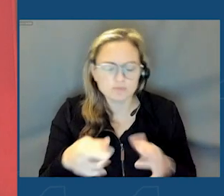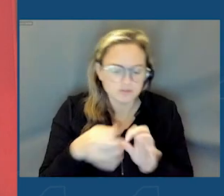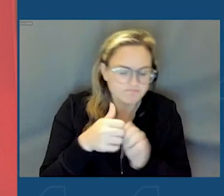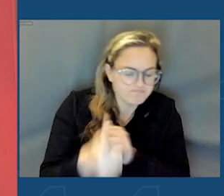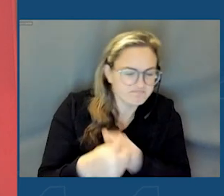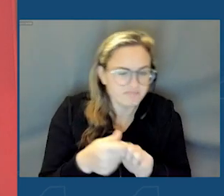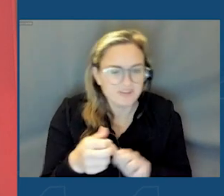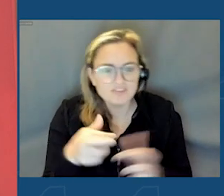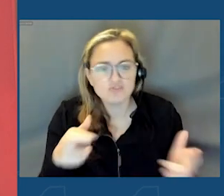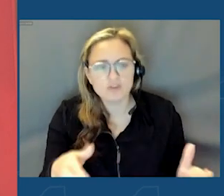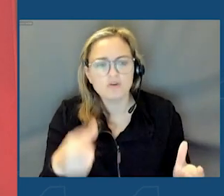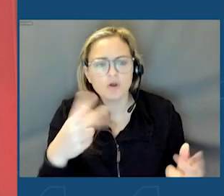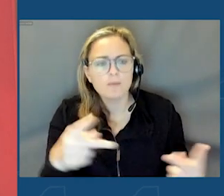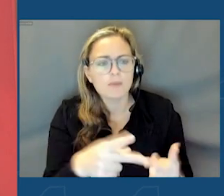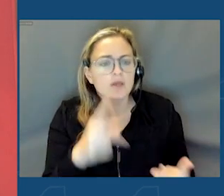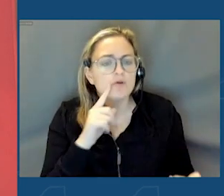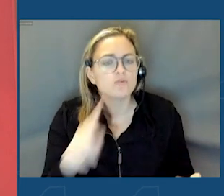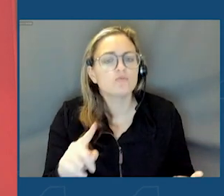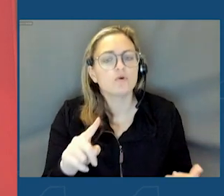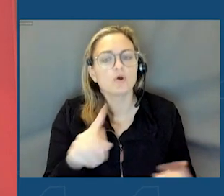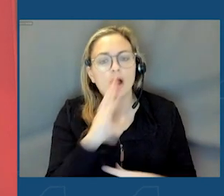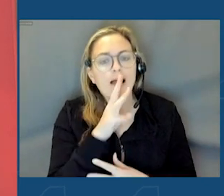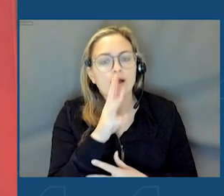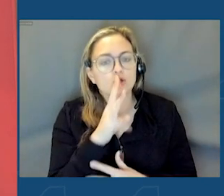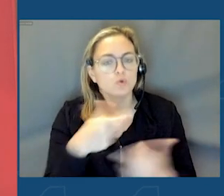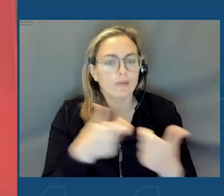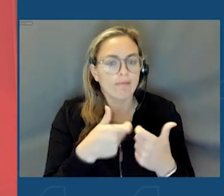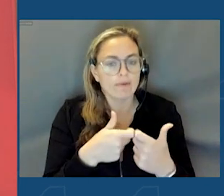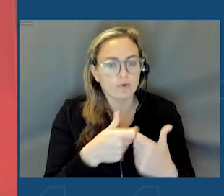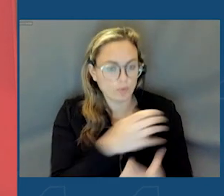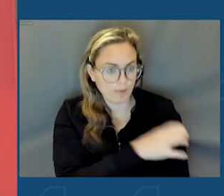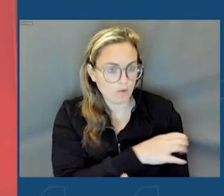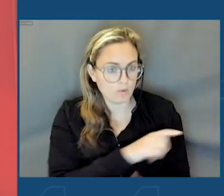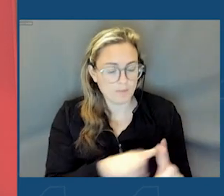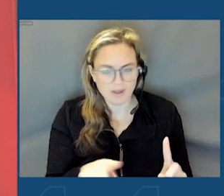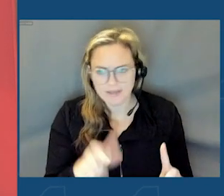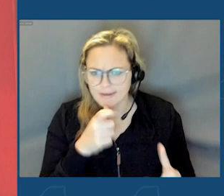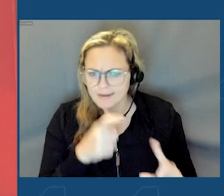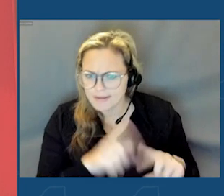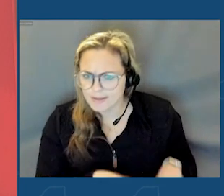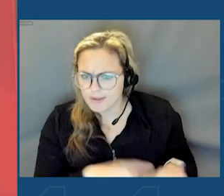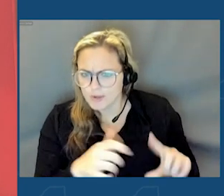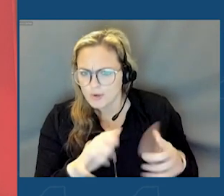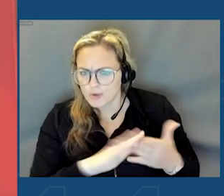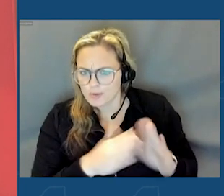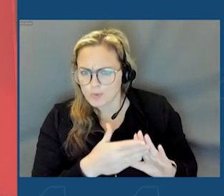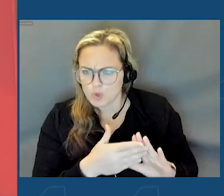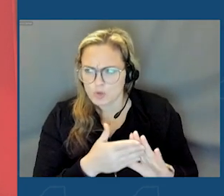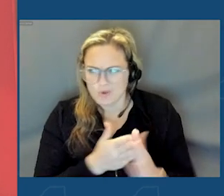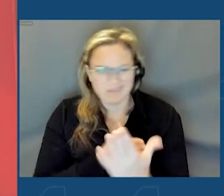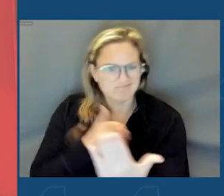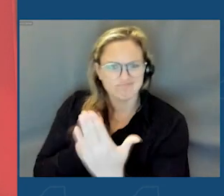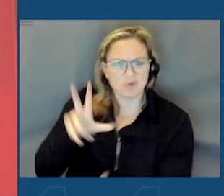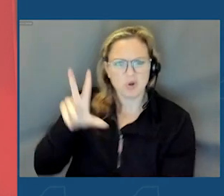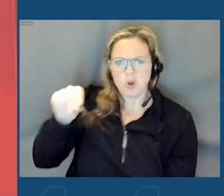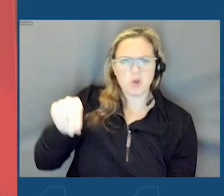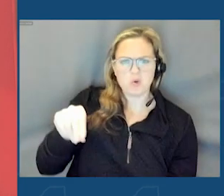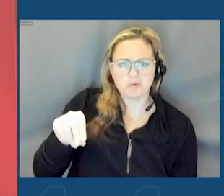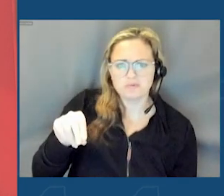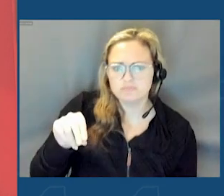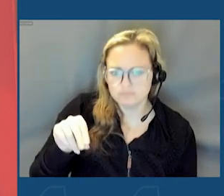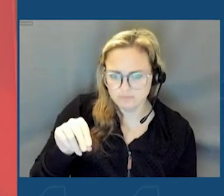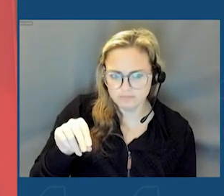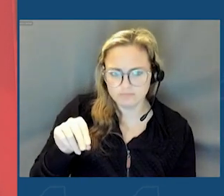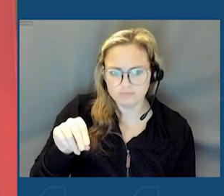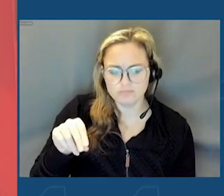as a place for hydroelectric power. Now, they didn't count on a community fighting back. They didn't count on a community